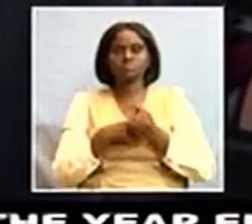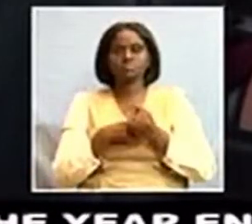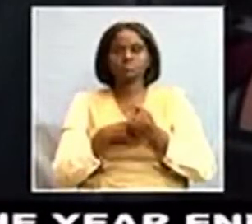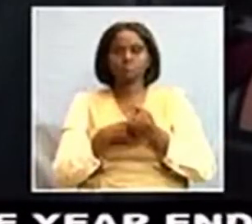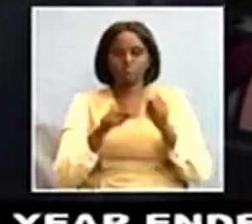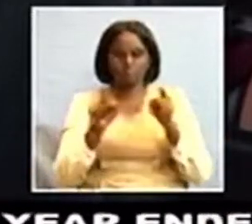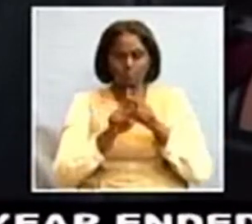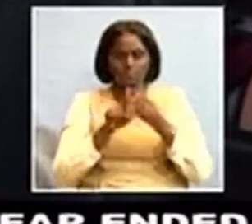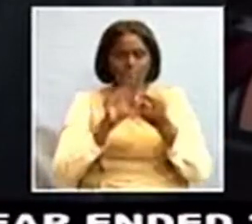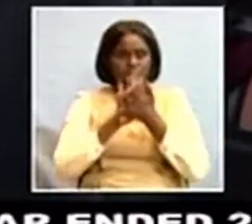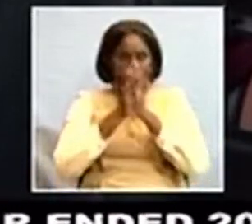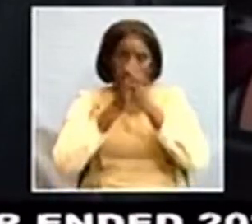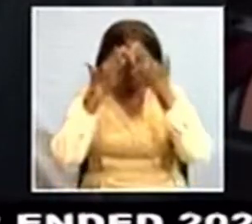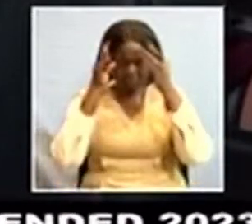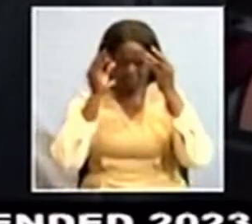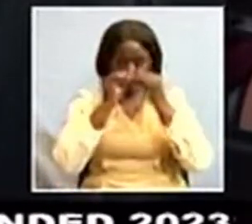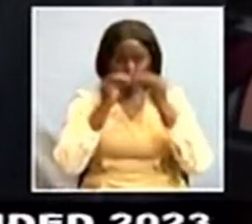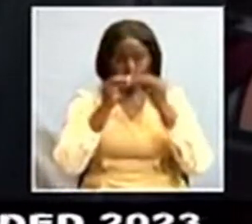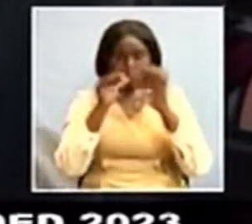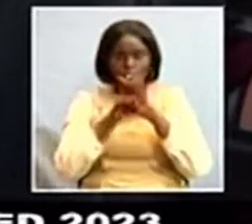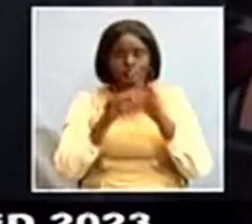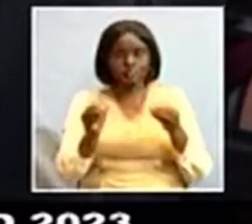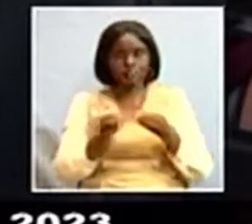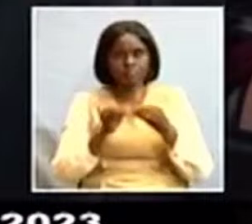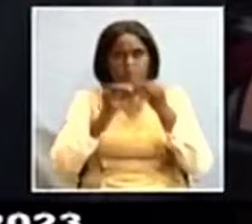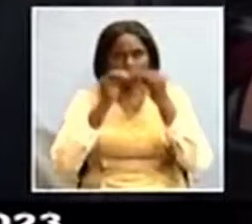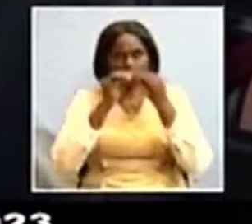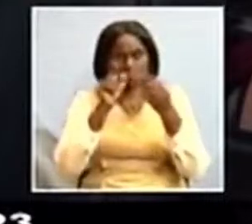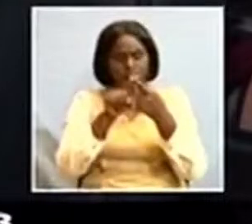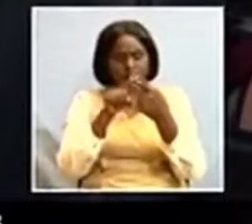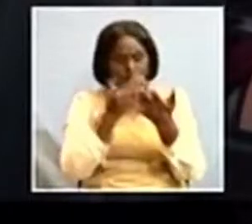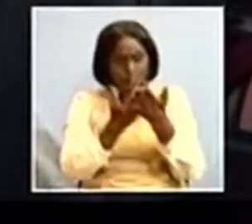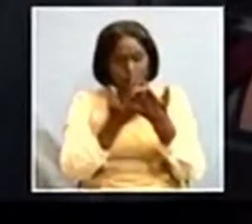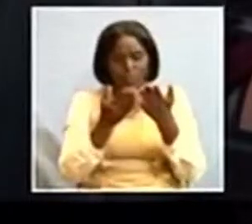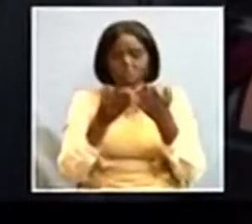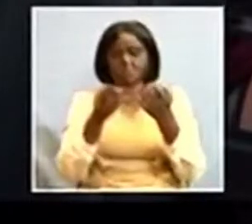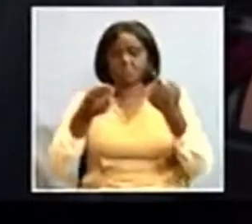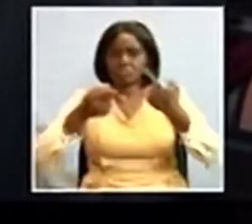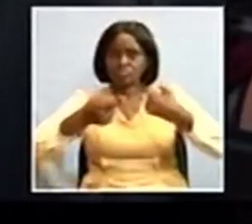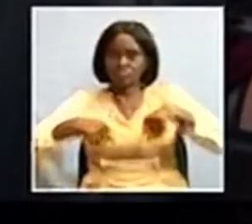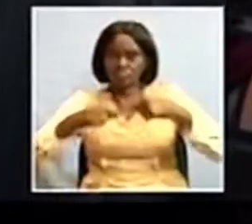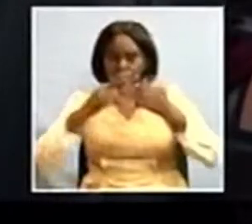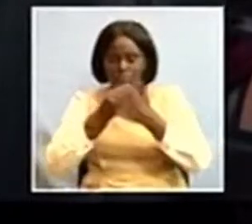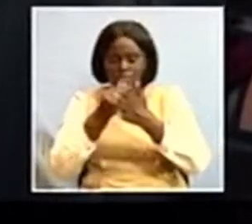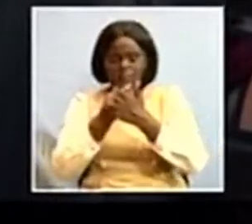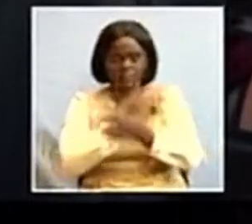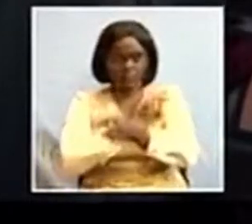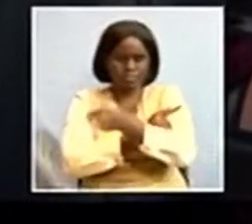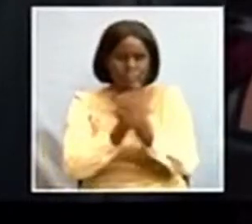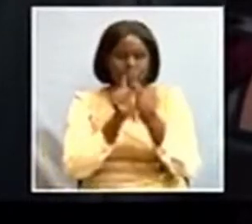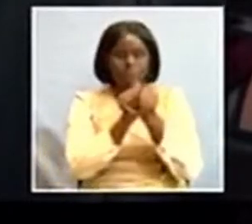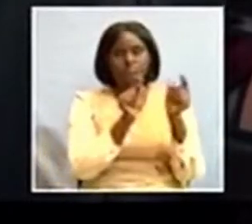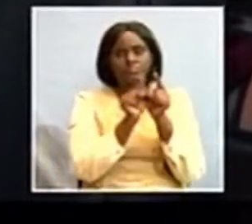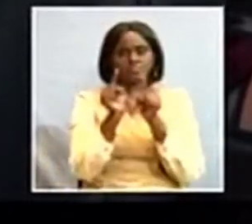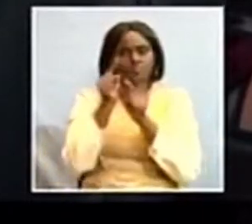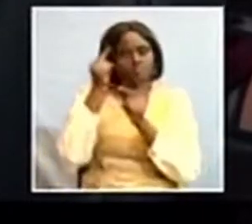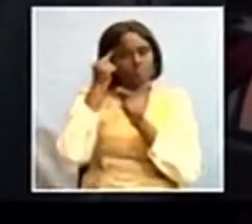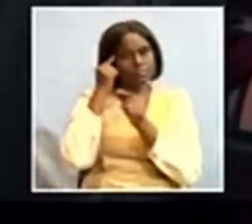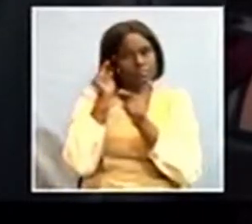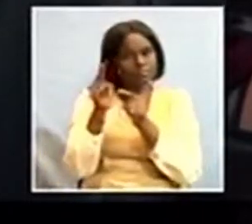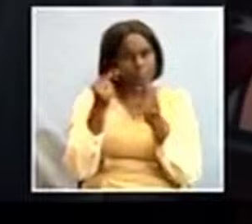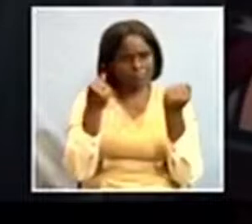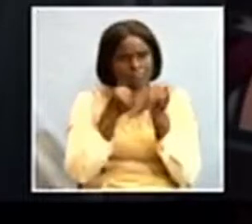it was realized that in addition to the local revenue resources and also government